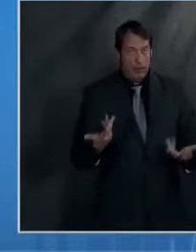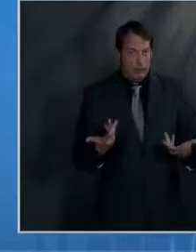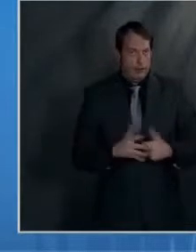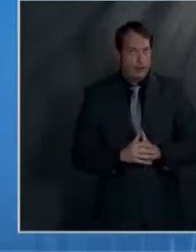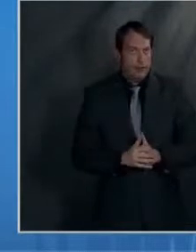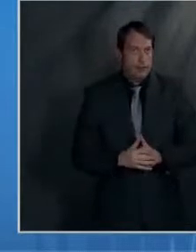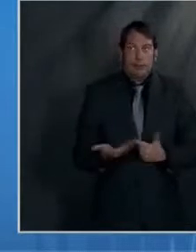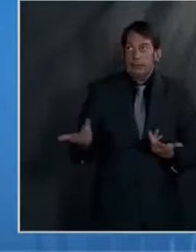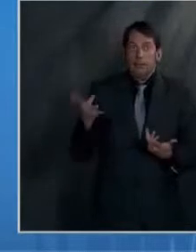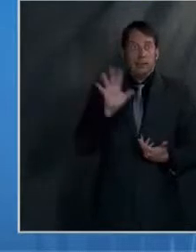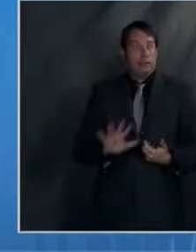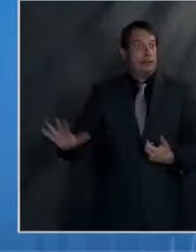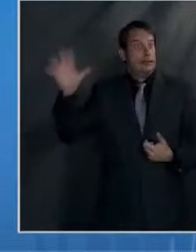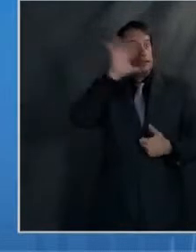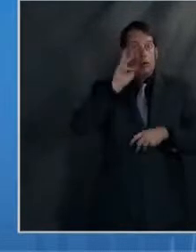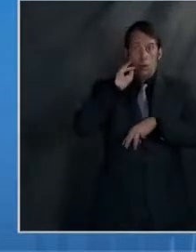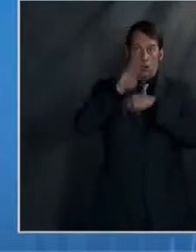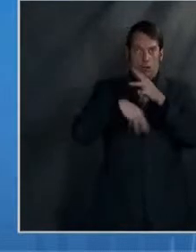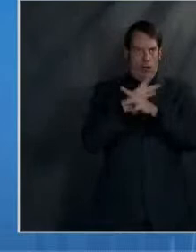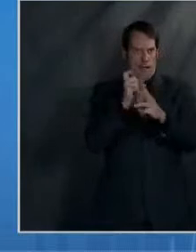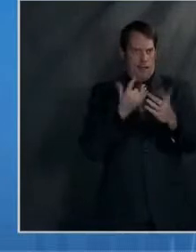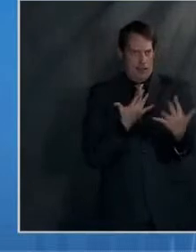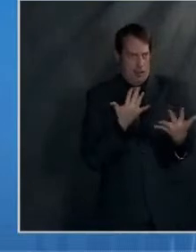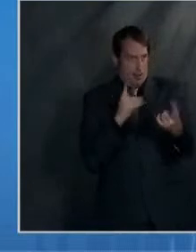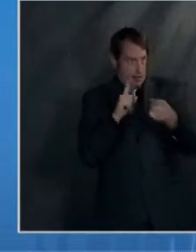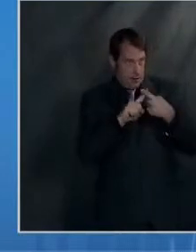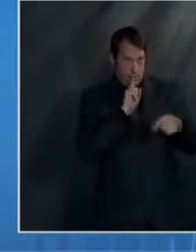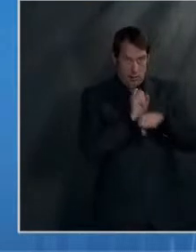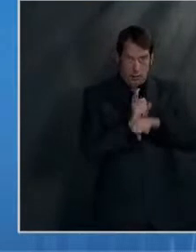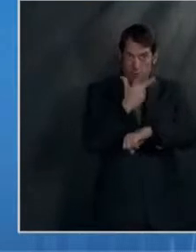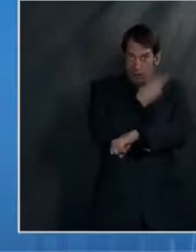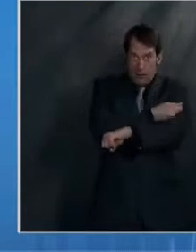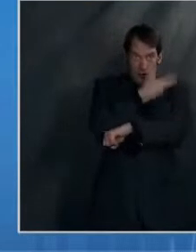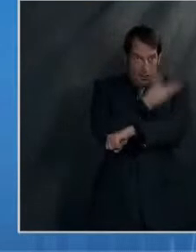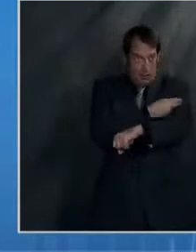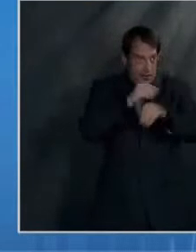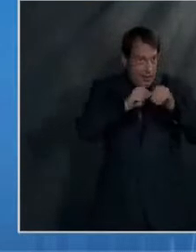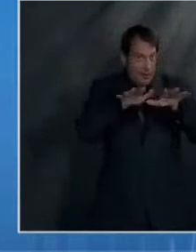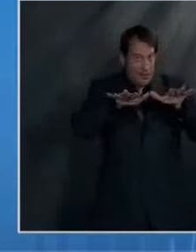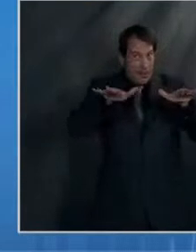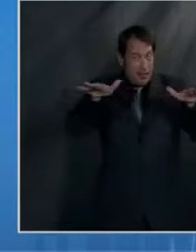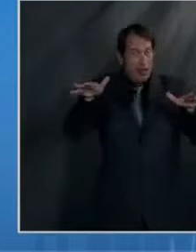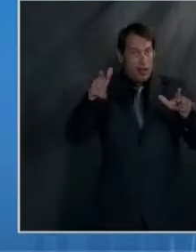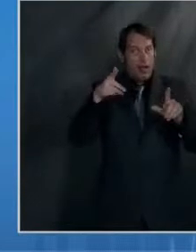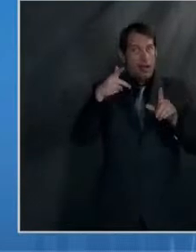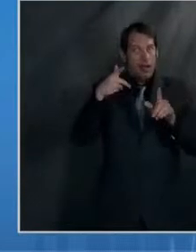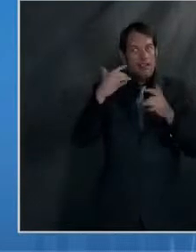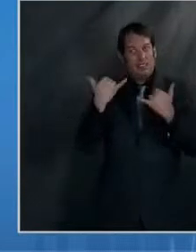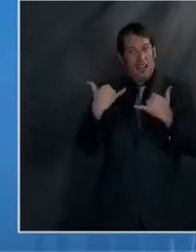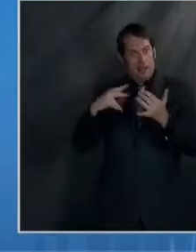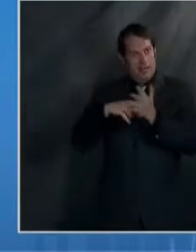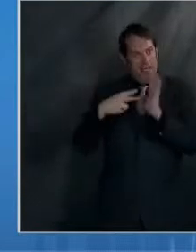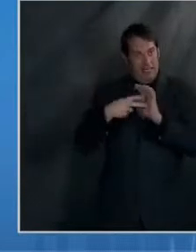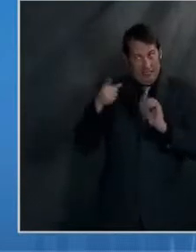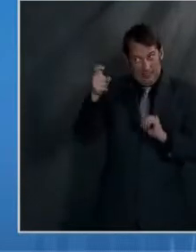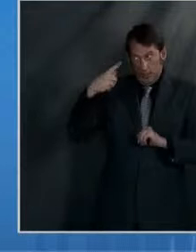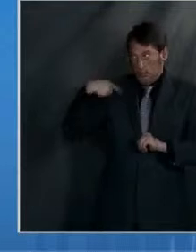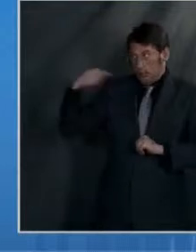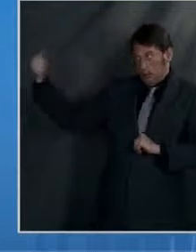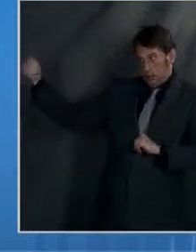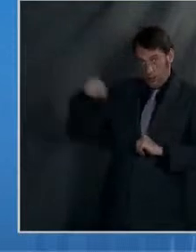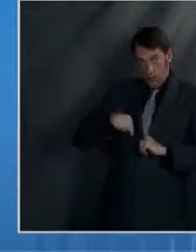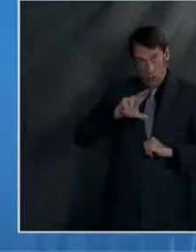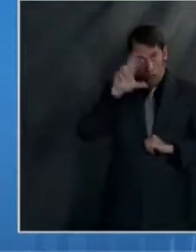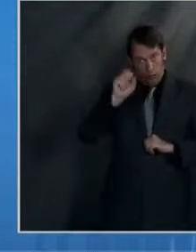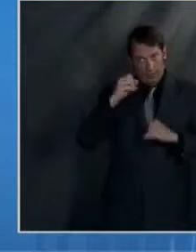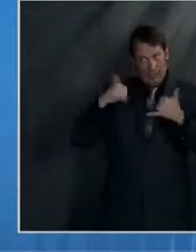a negative test to travelers who have been inoculated? And what are your thoughts on a universal travel document for the vaccinated or vaccination